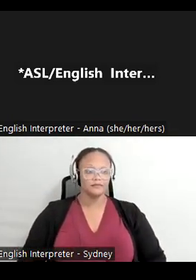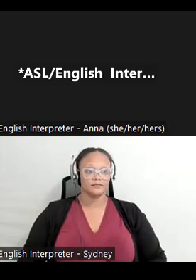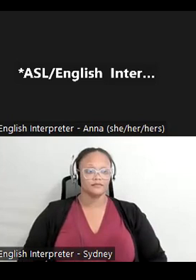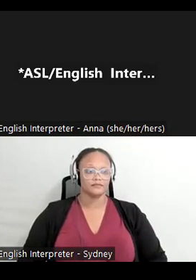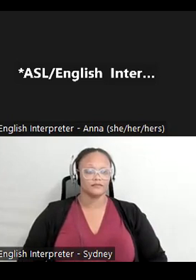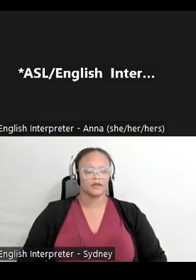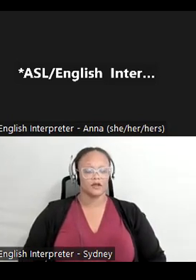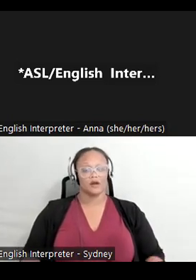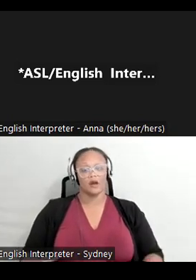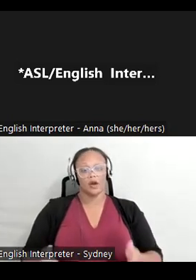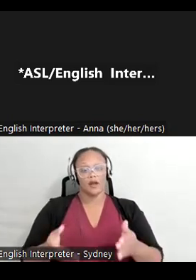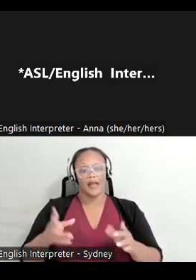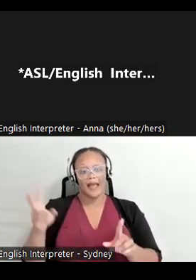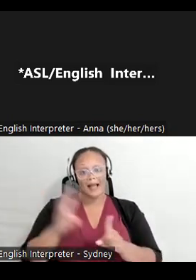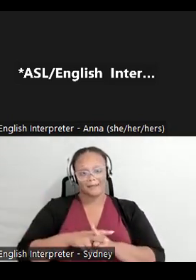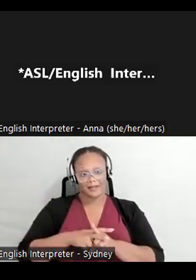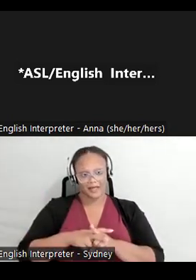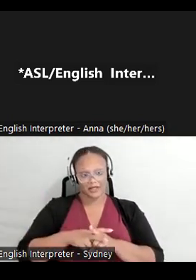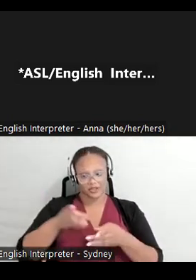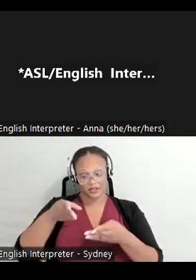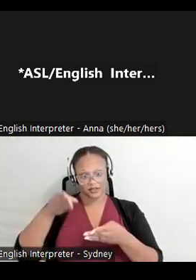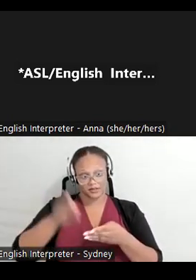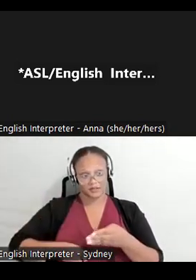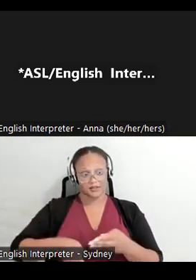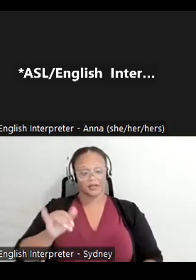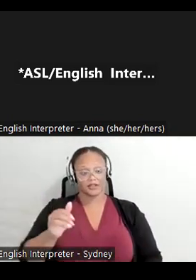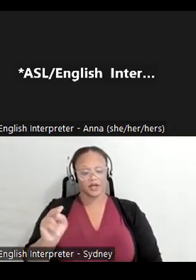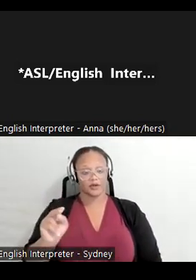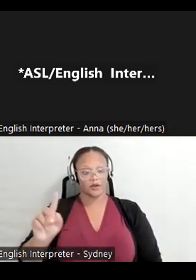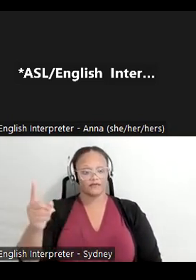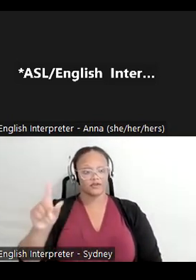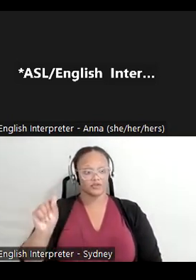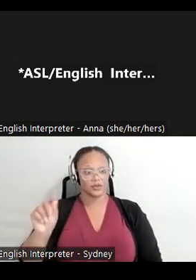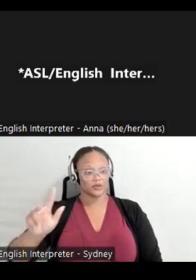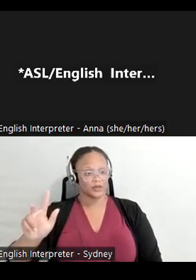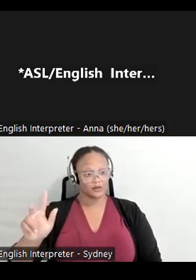closed on January 31st, 2023, with a total of